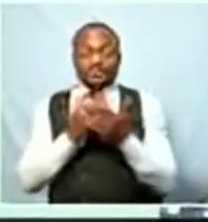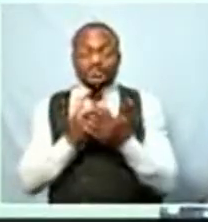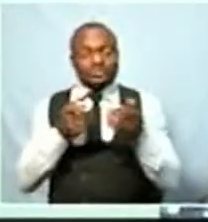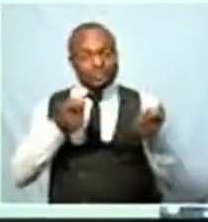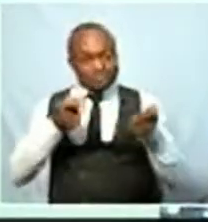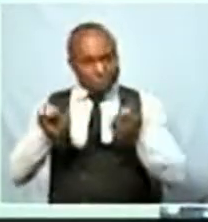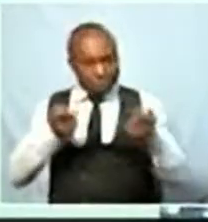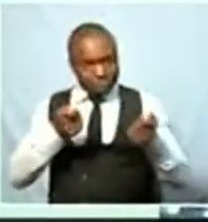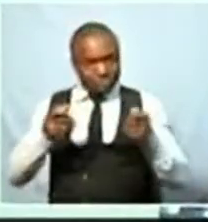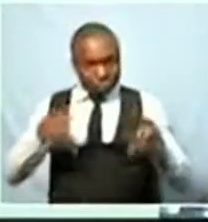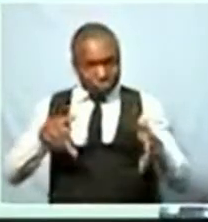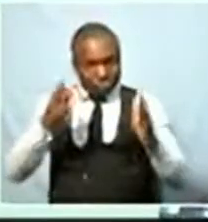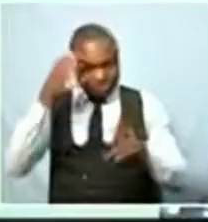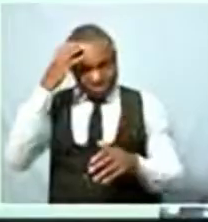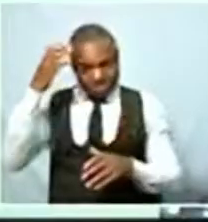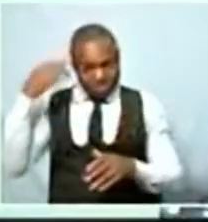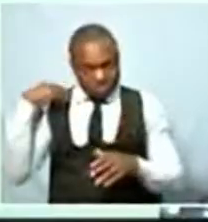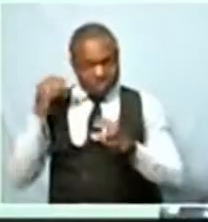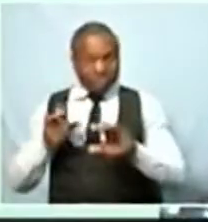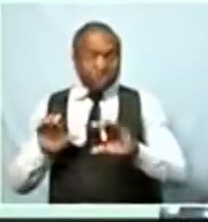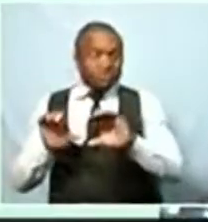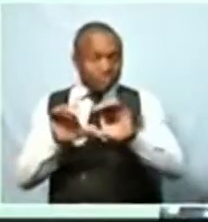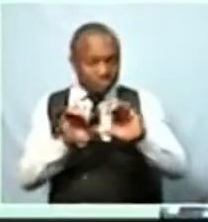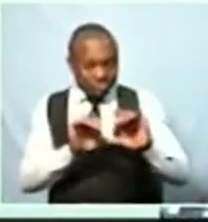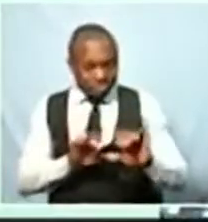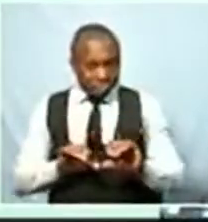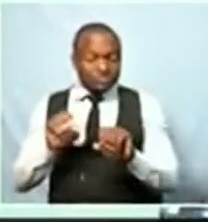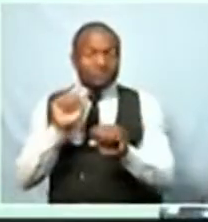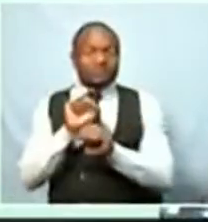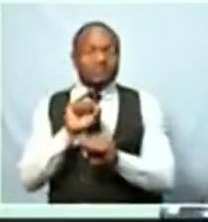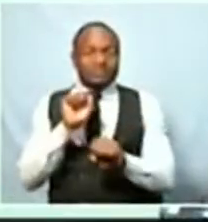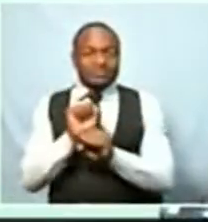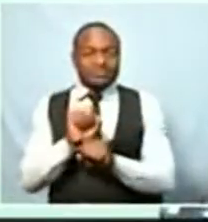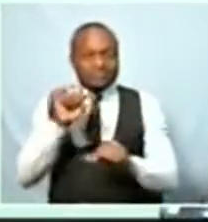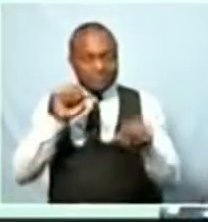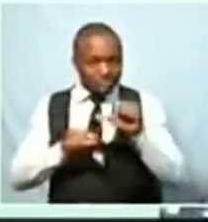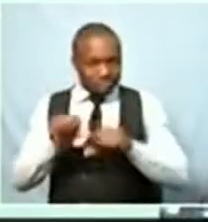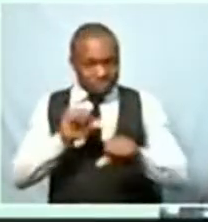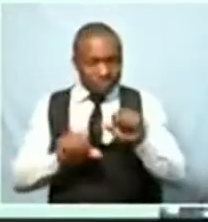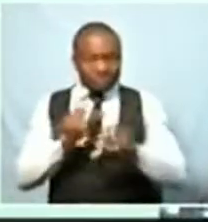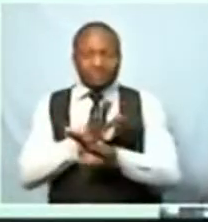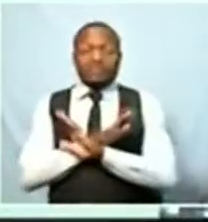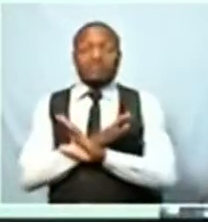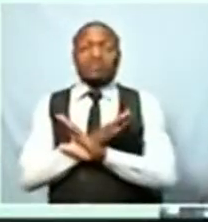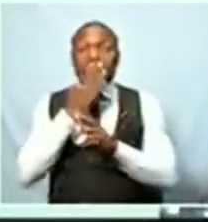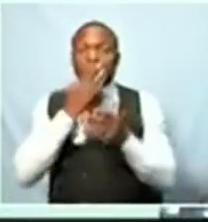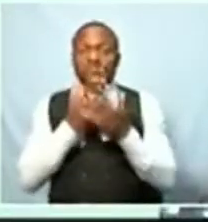enable officers to execute audit assignments across the country in an efficient and timely manner.